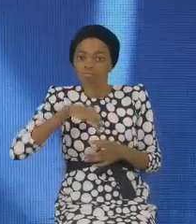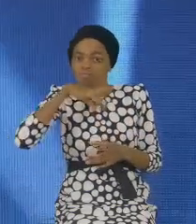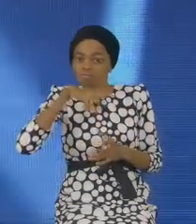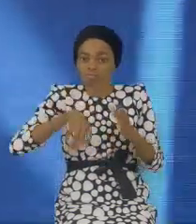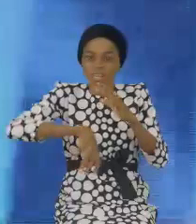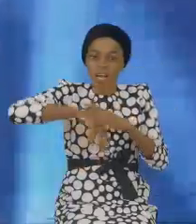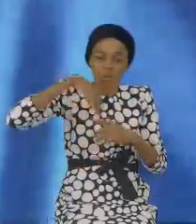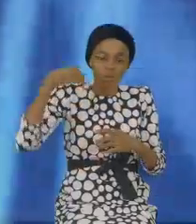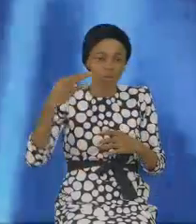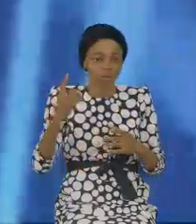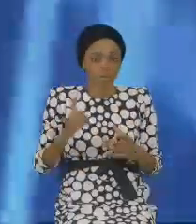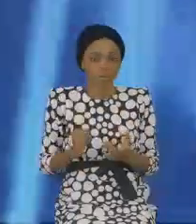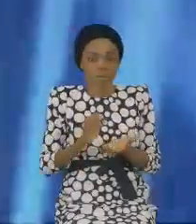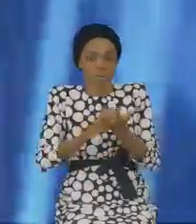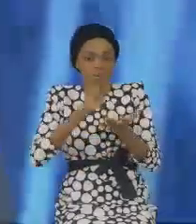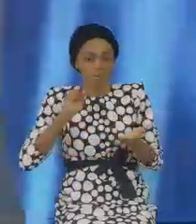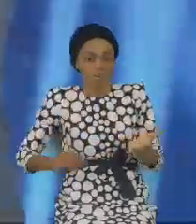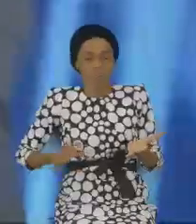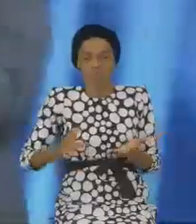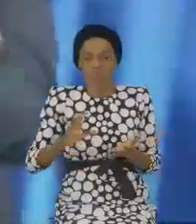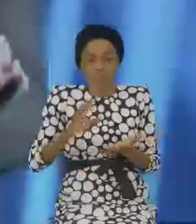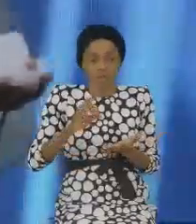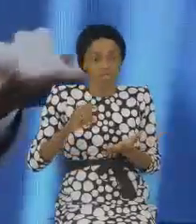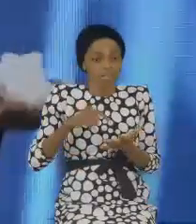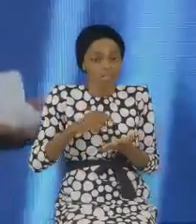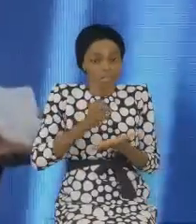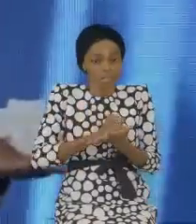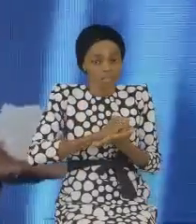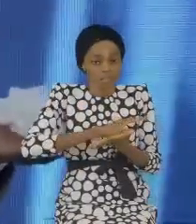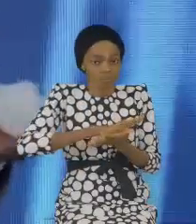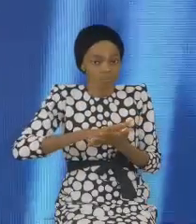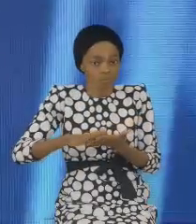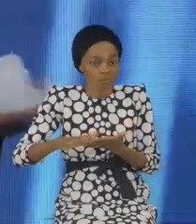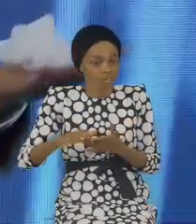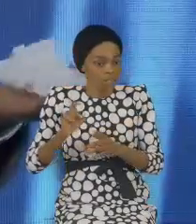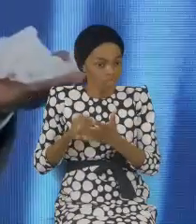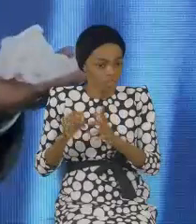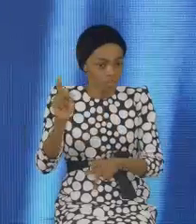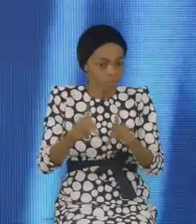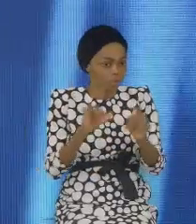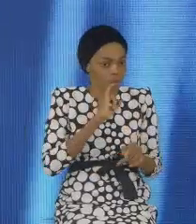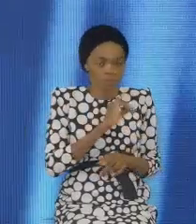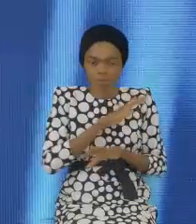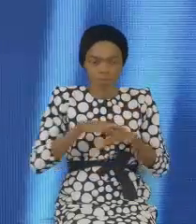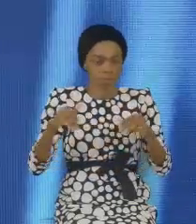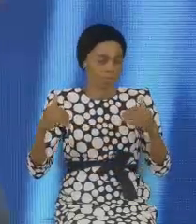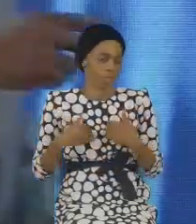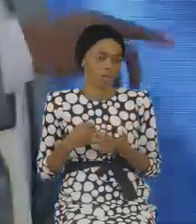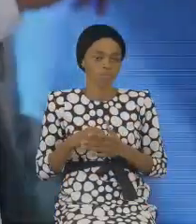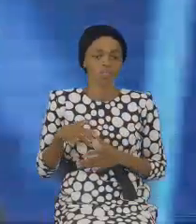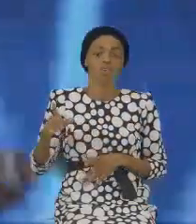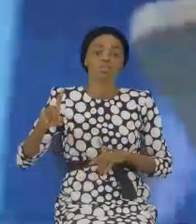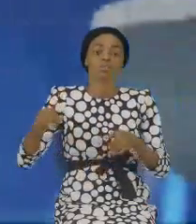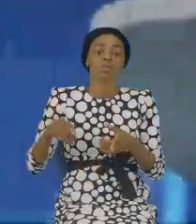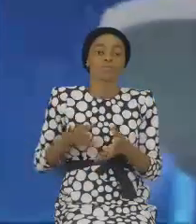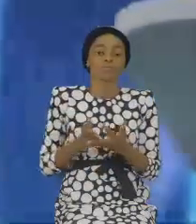of them. This sanctification part, they didn't have that, and they just went through the wilderness, and many